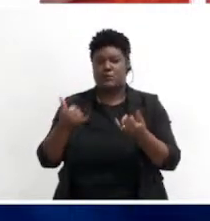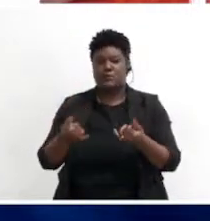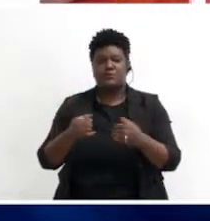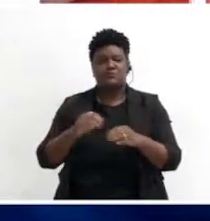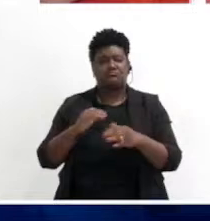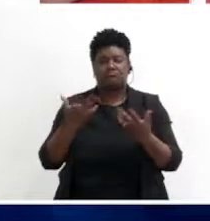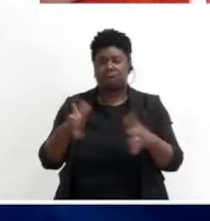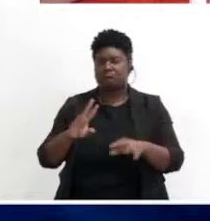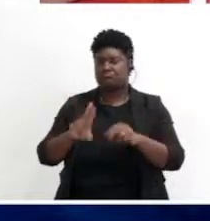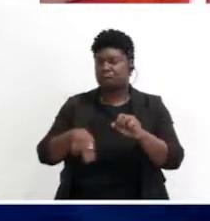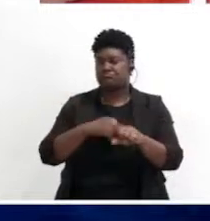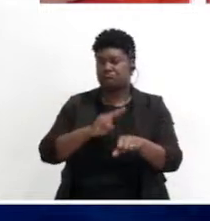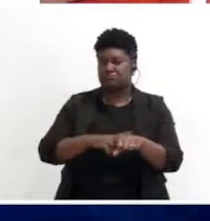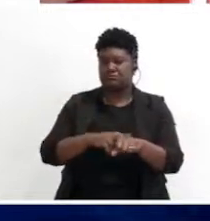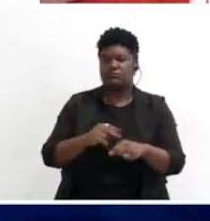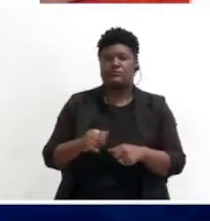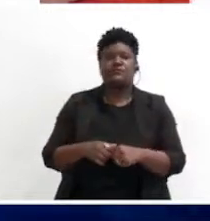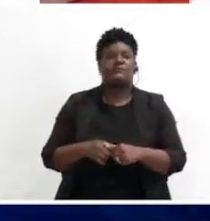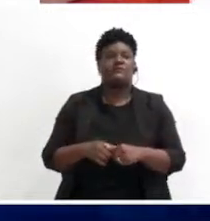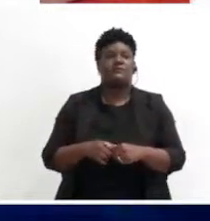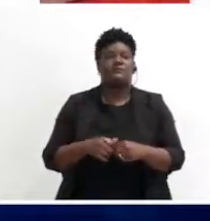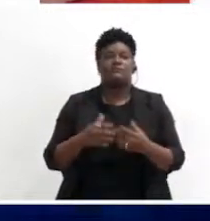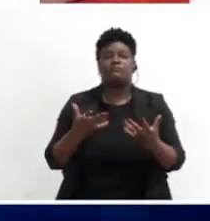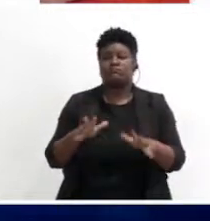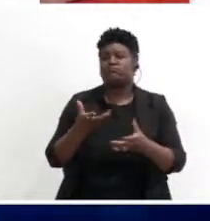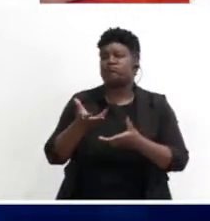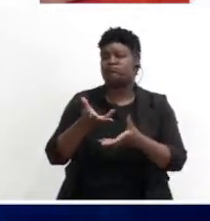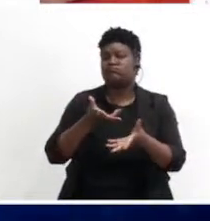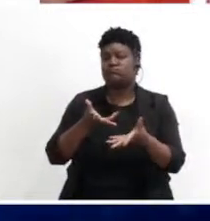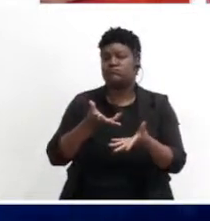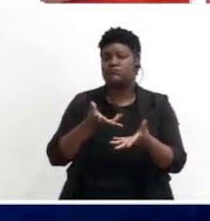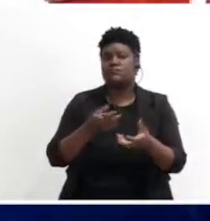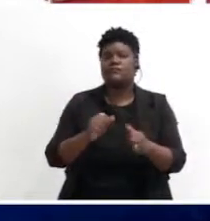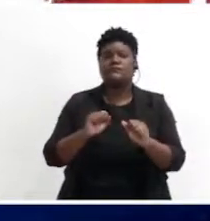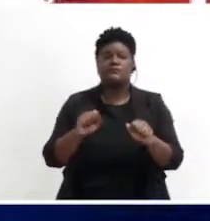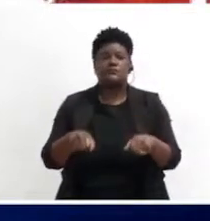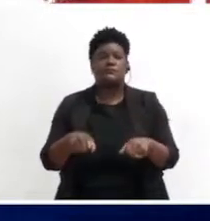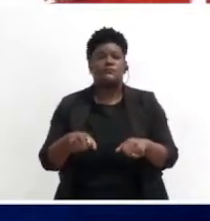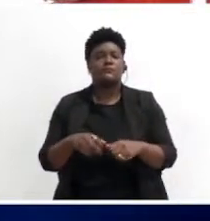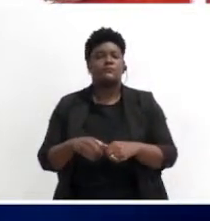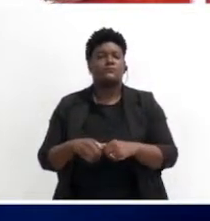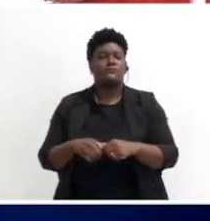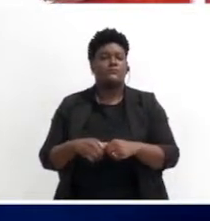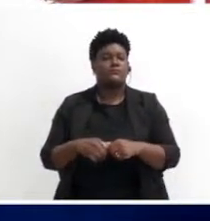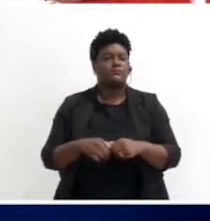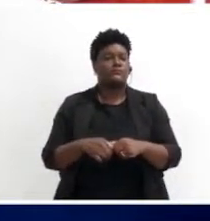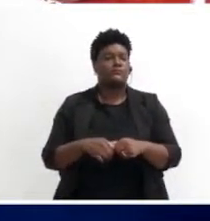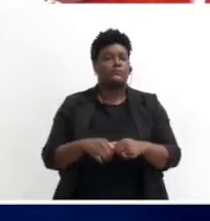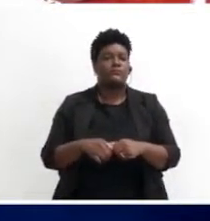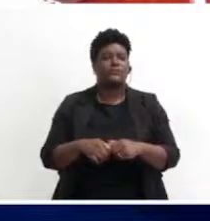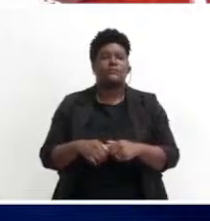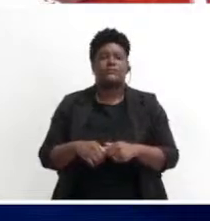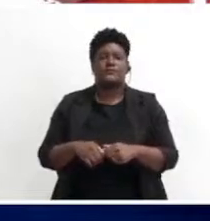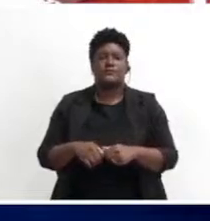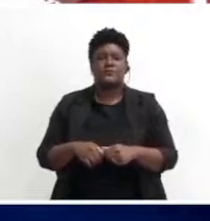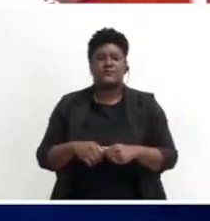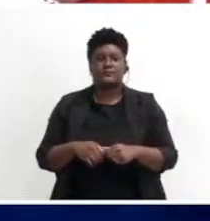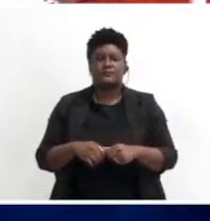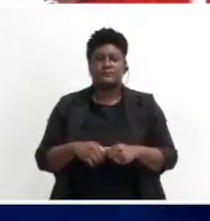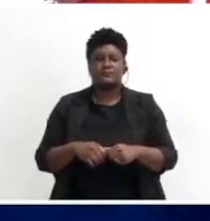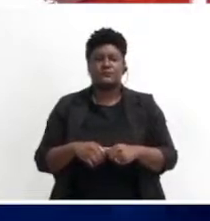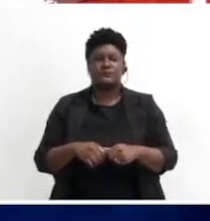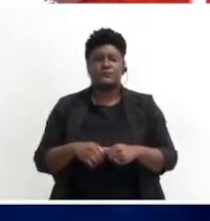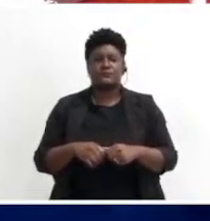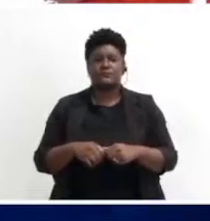So I mentioned that we can even use printed wiring board or printed circuit board